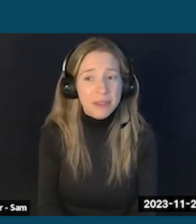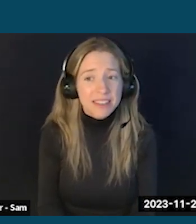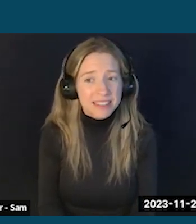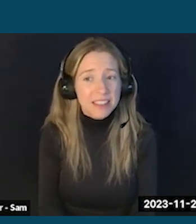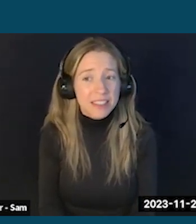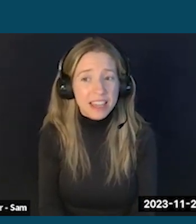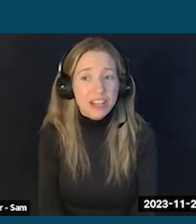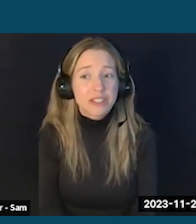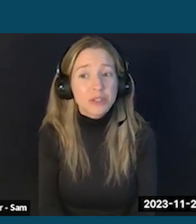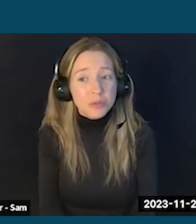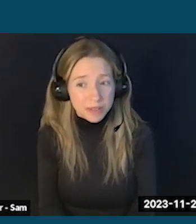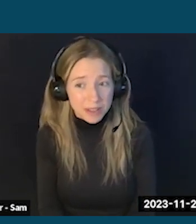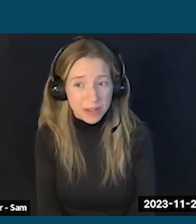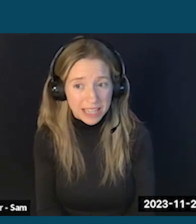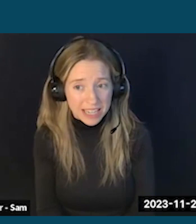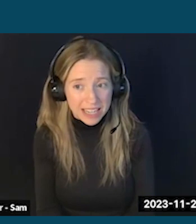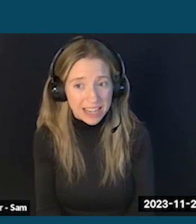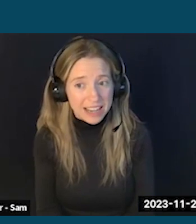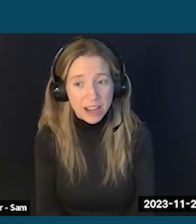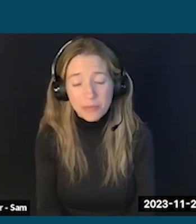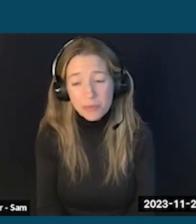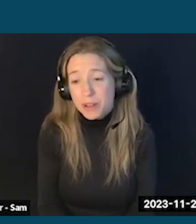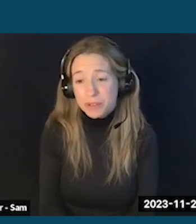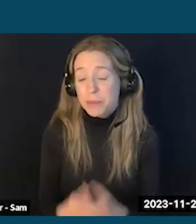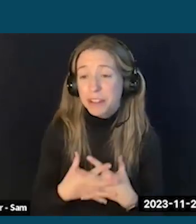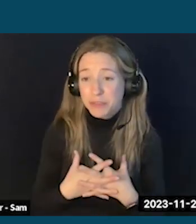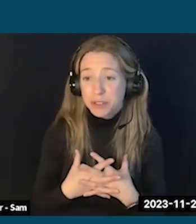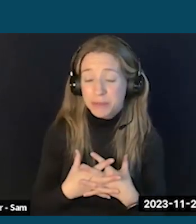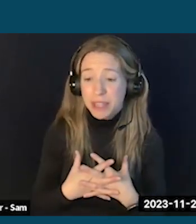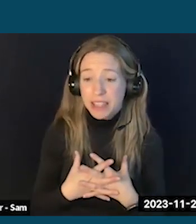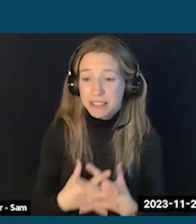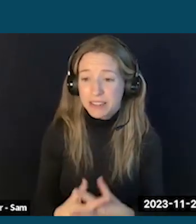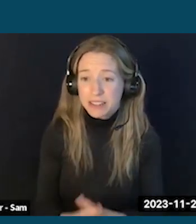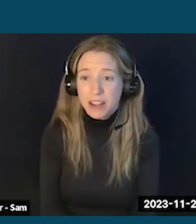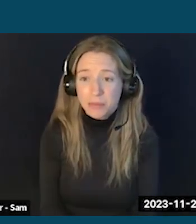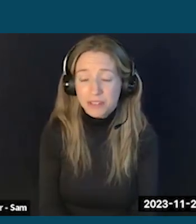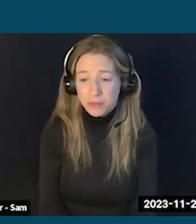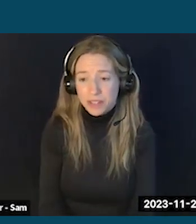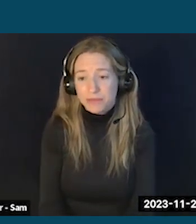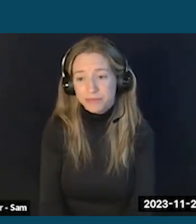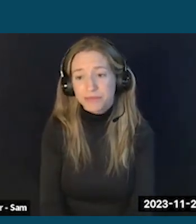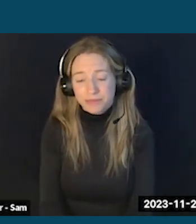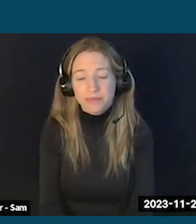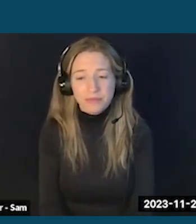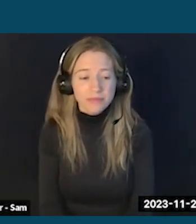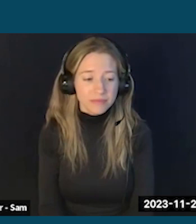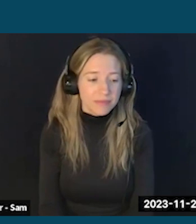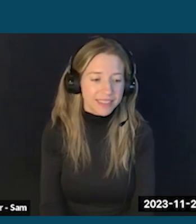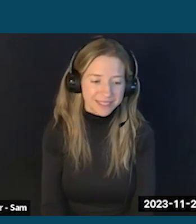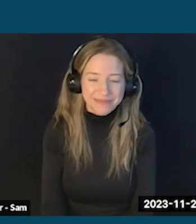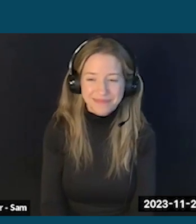asking because they assumed that we needed it and not being respectful to me as an autonomous human.